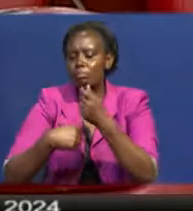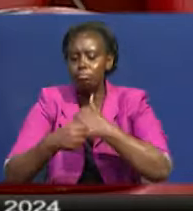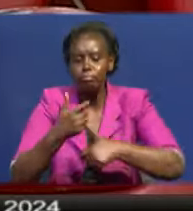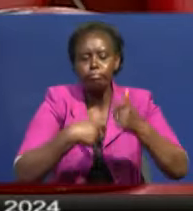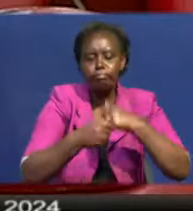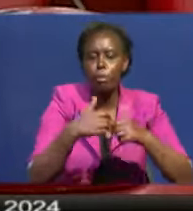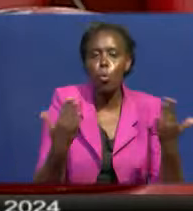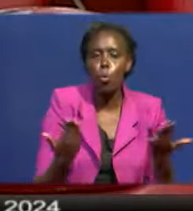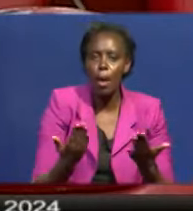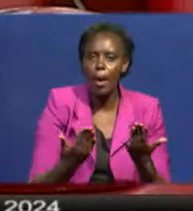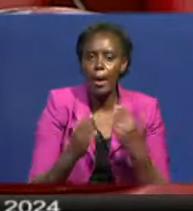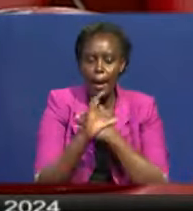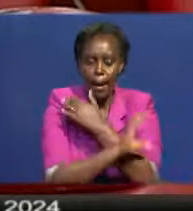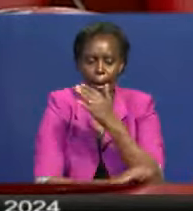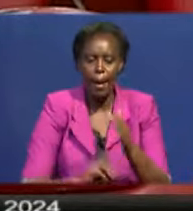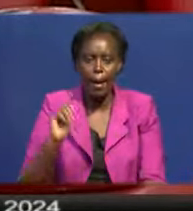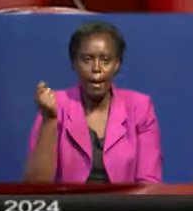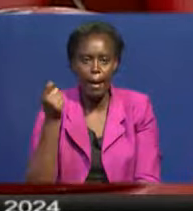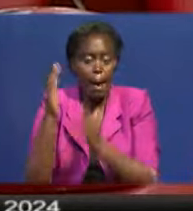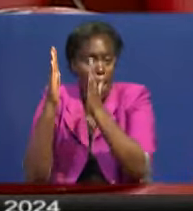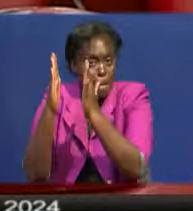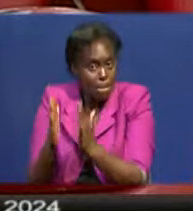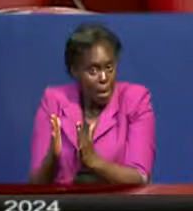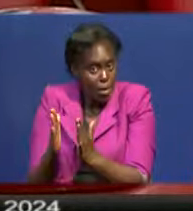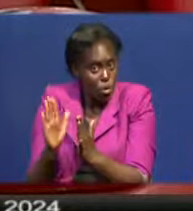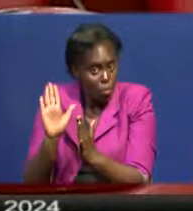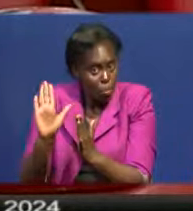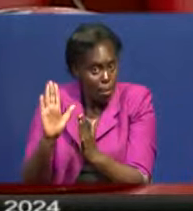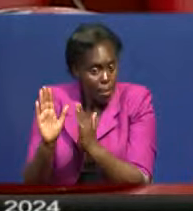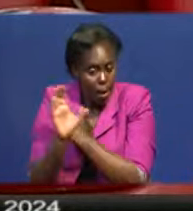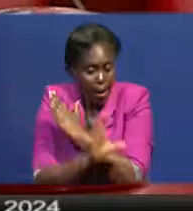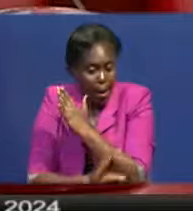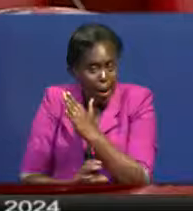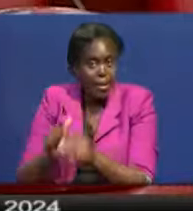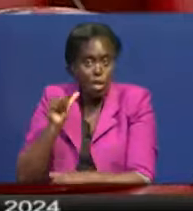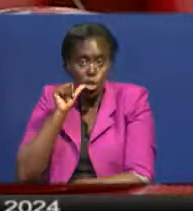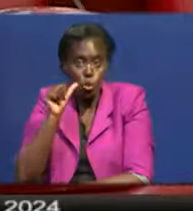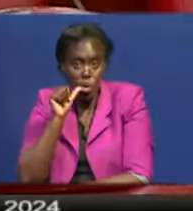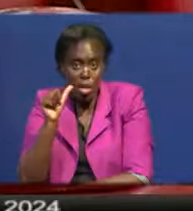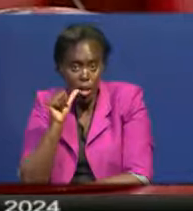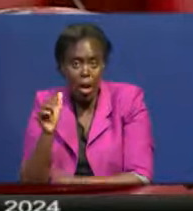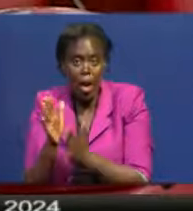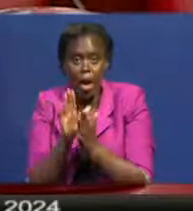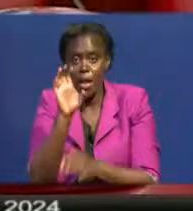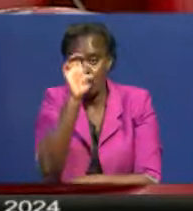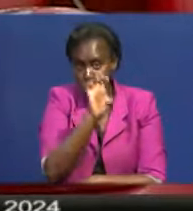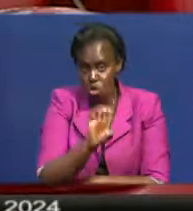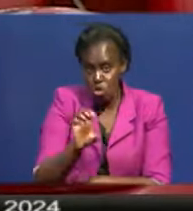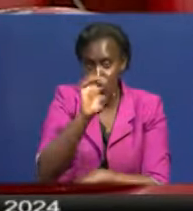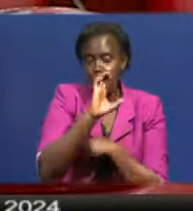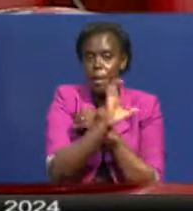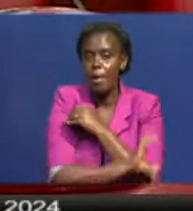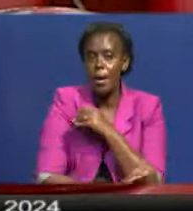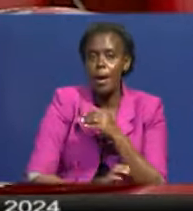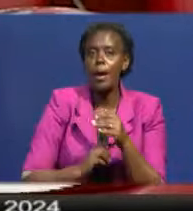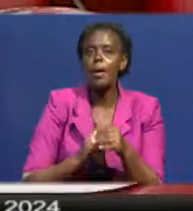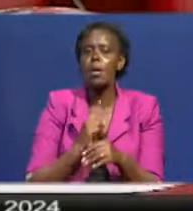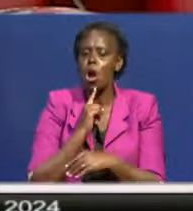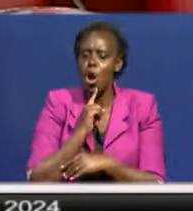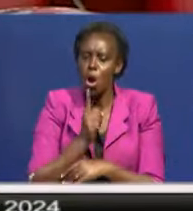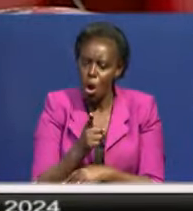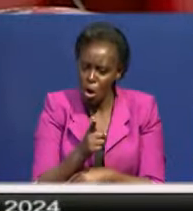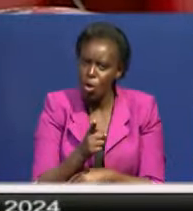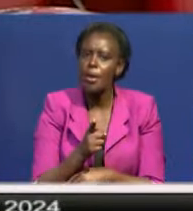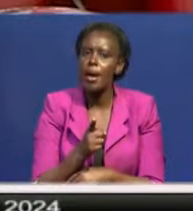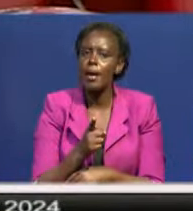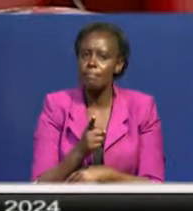this country. Yet the persons in the United States and Europe got an order from the